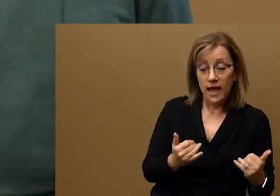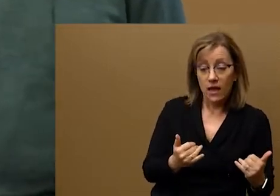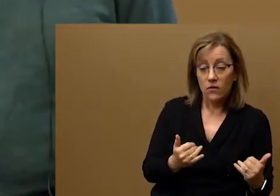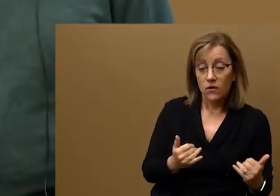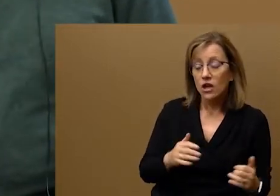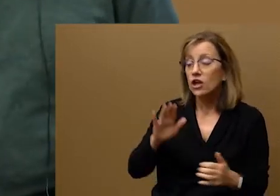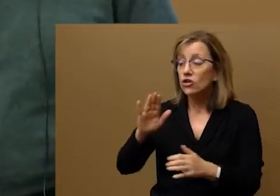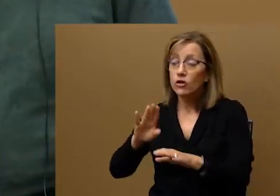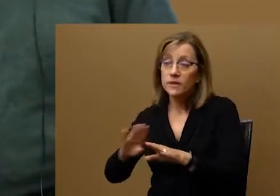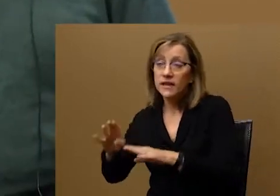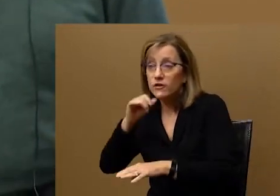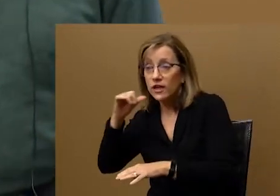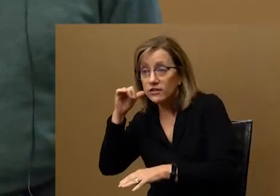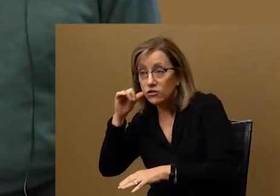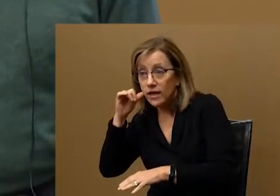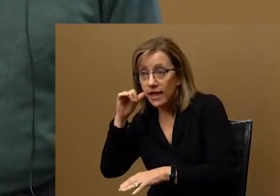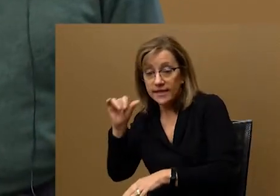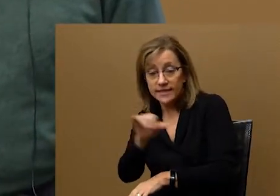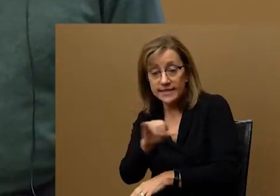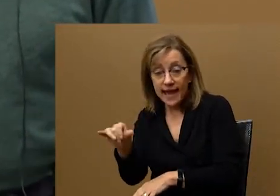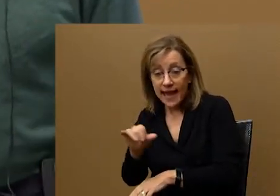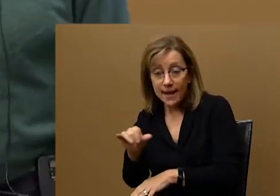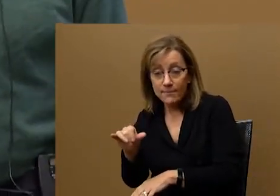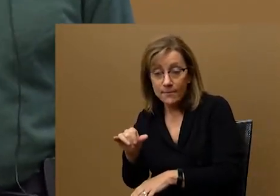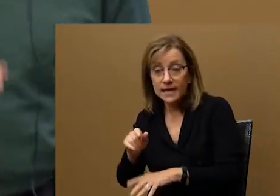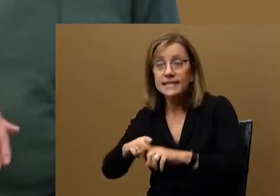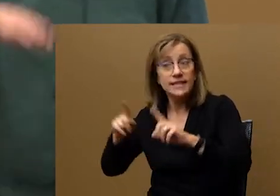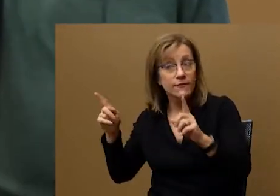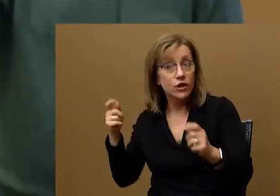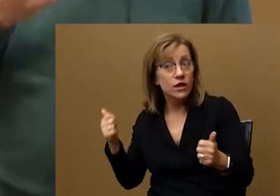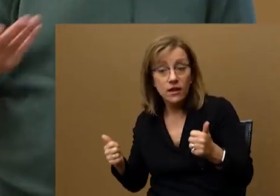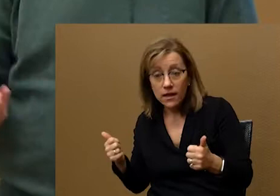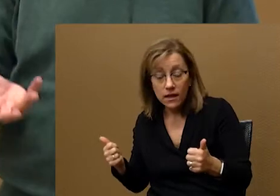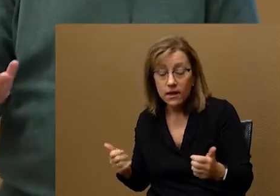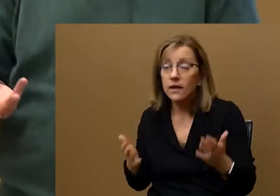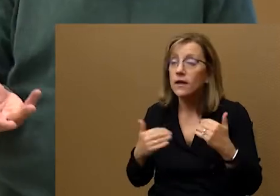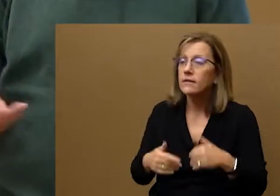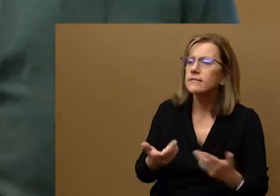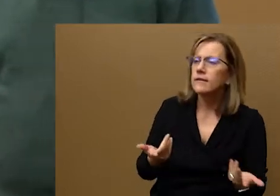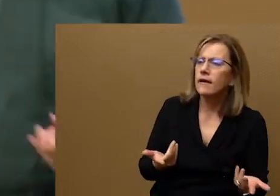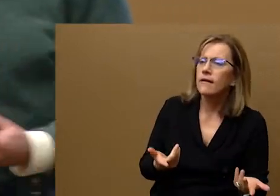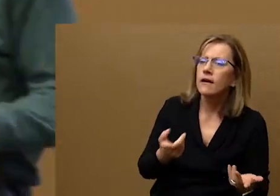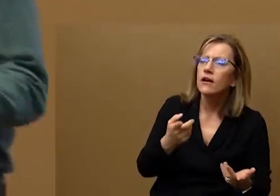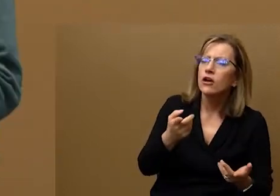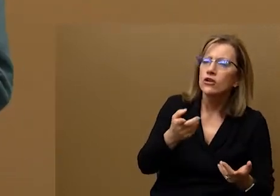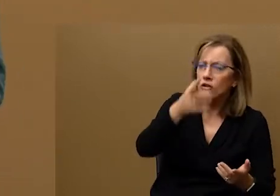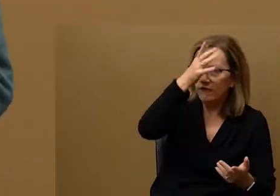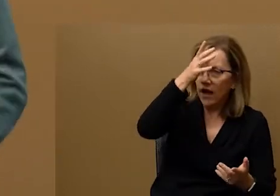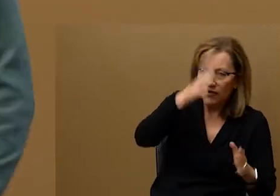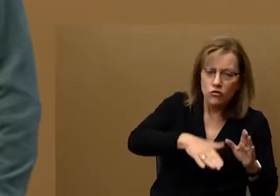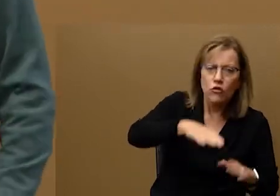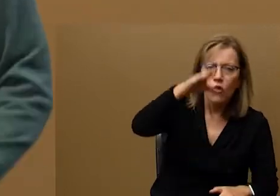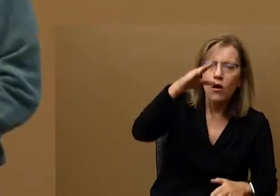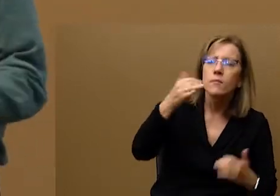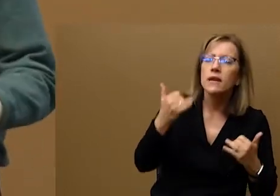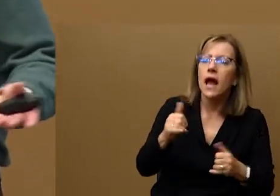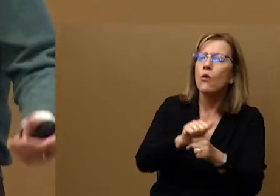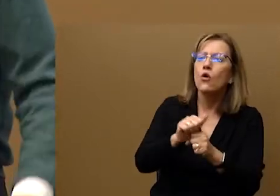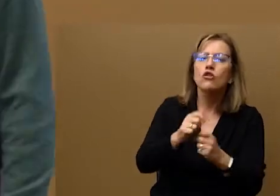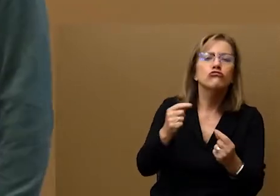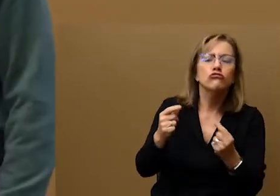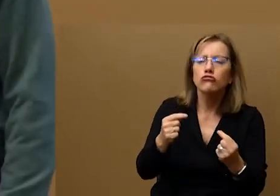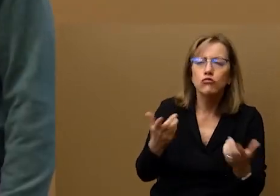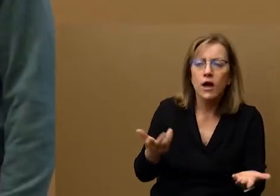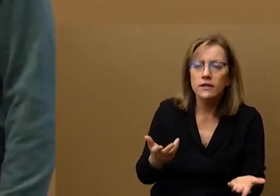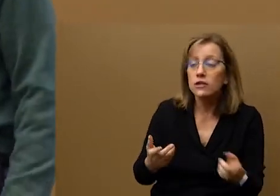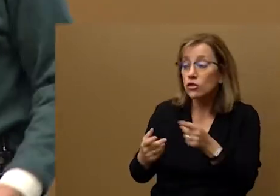yesterday, similar, different, which? Your father grow up, do what? You today, do what? Similar, different,